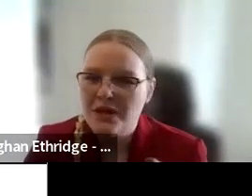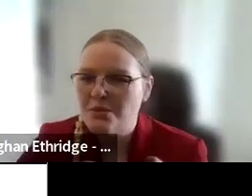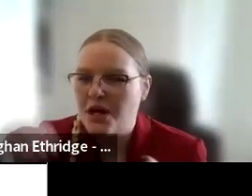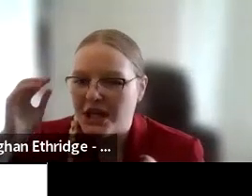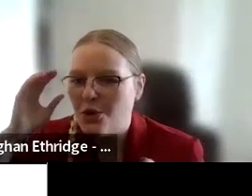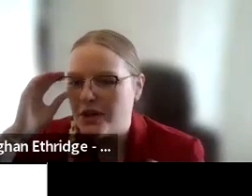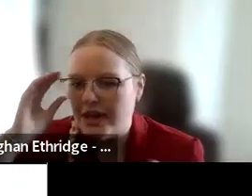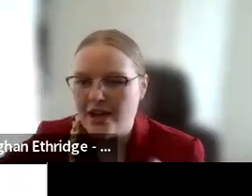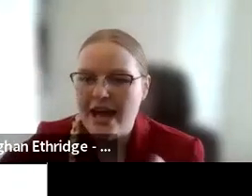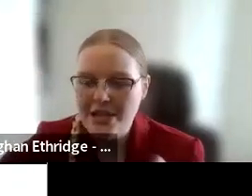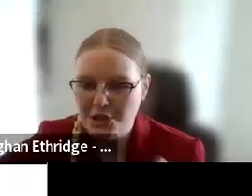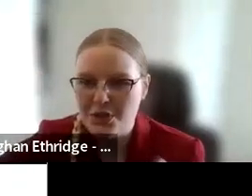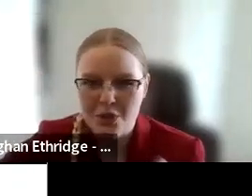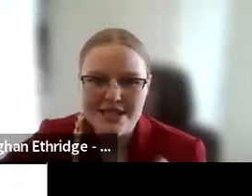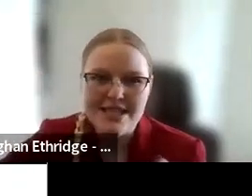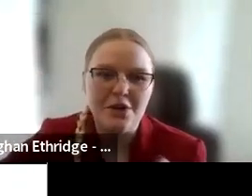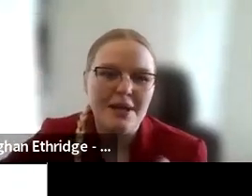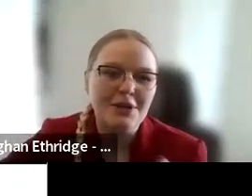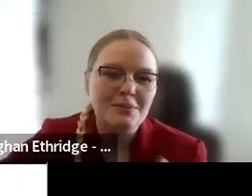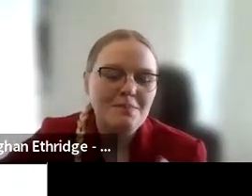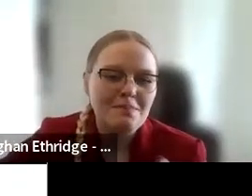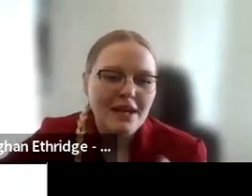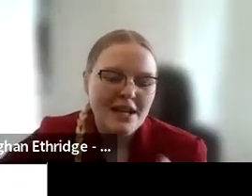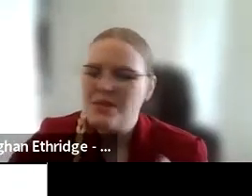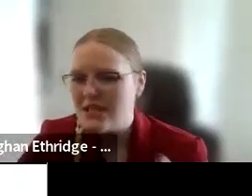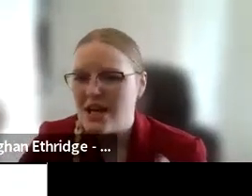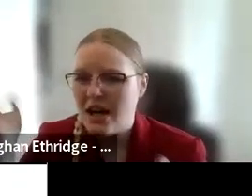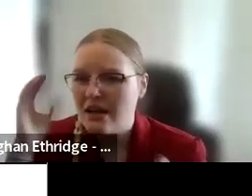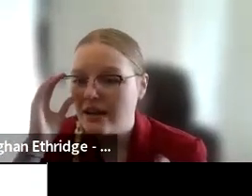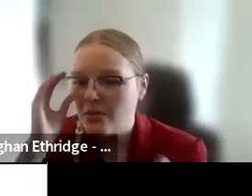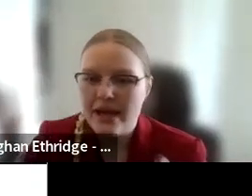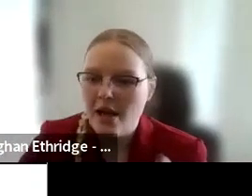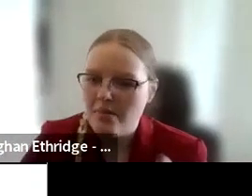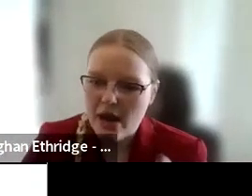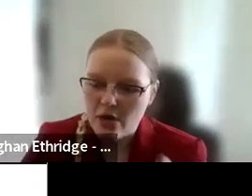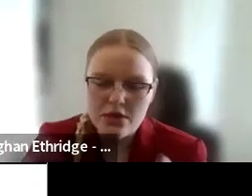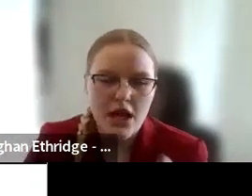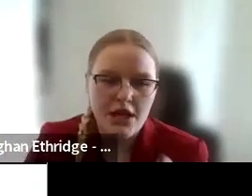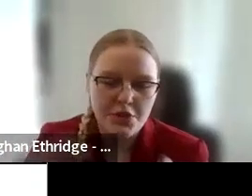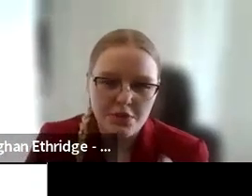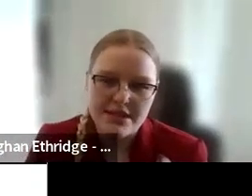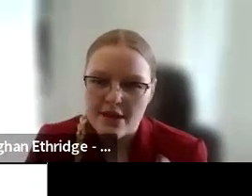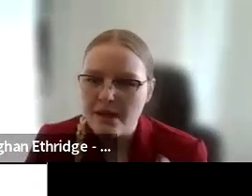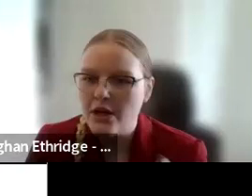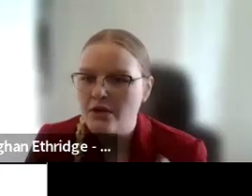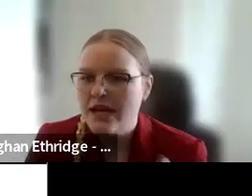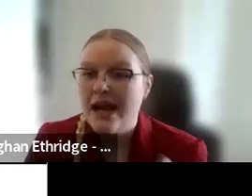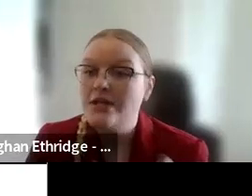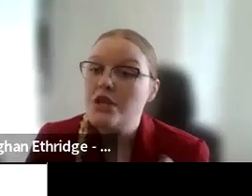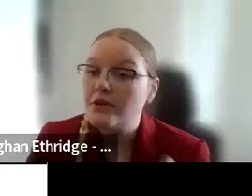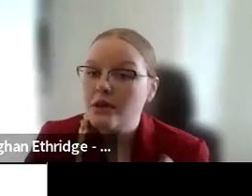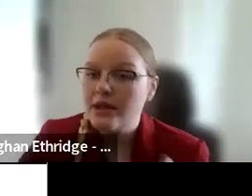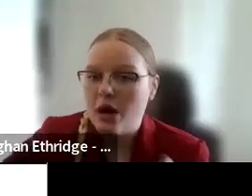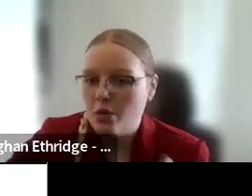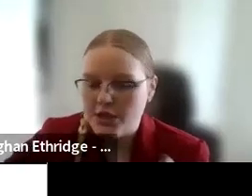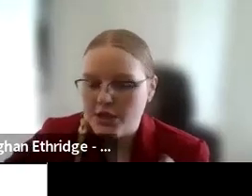I'm the community project coordinator at 211 Sacramento. And I'm just going to talk a little bit about 211 Sacramento